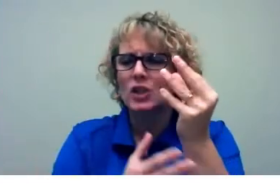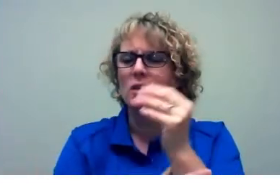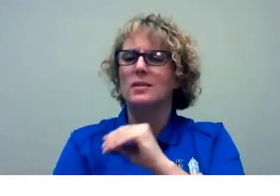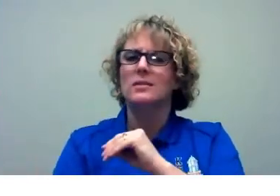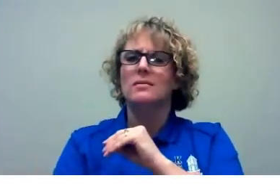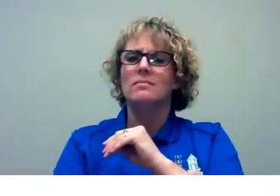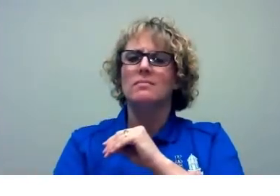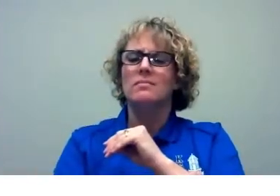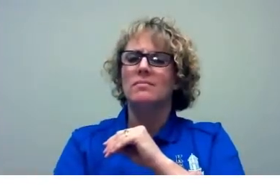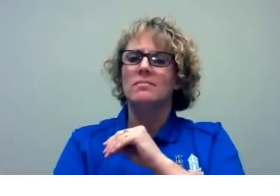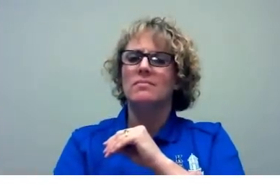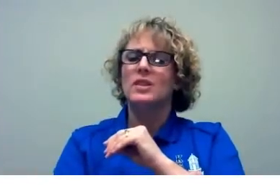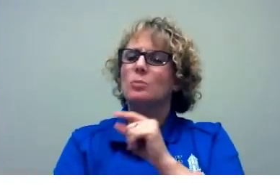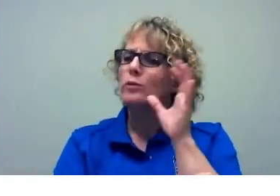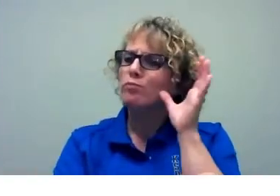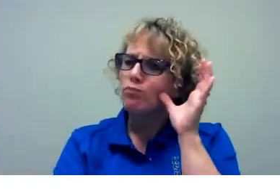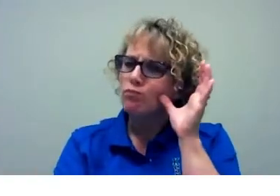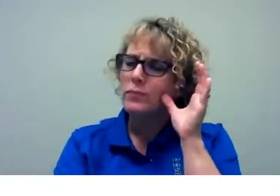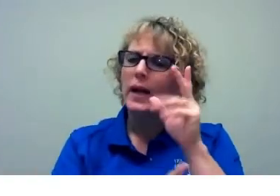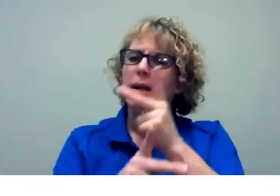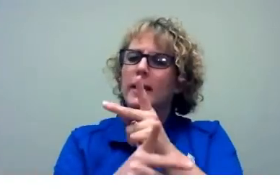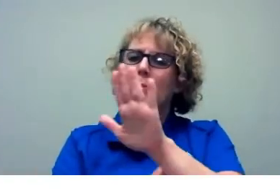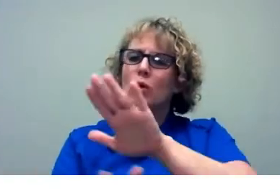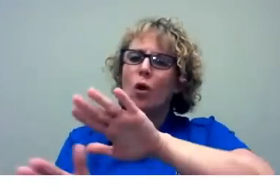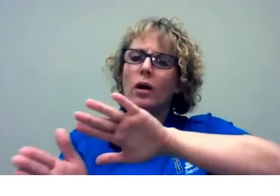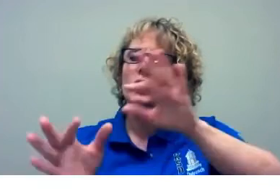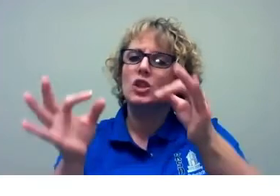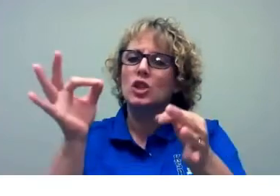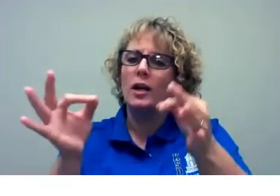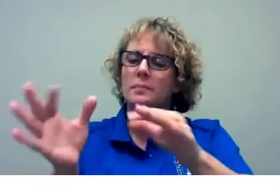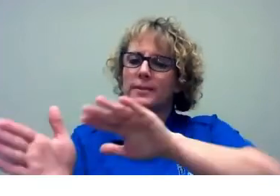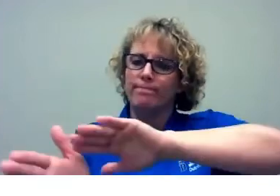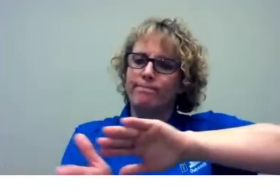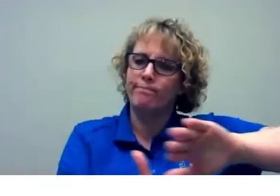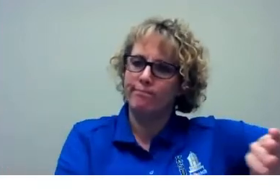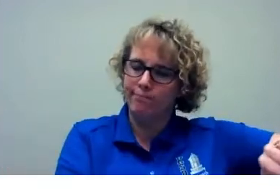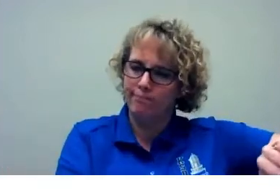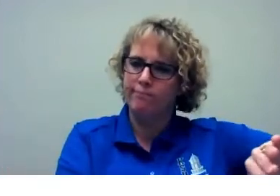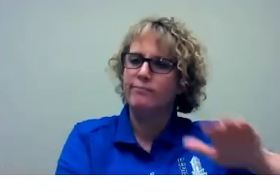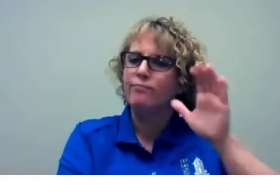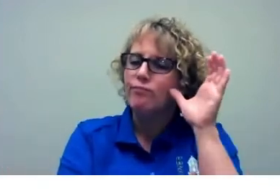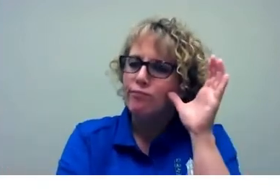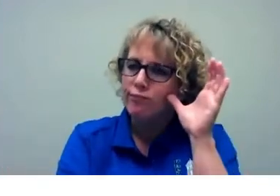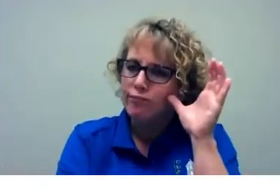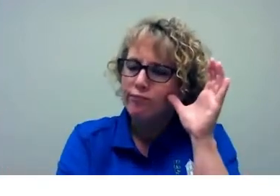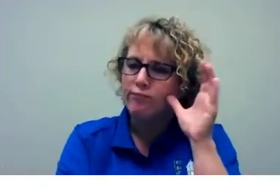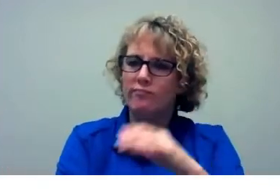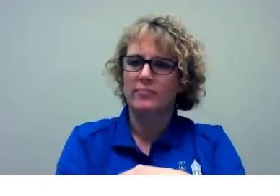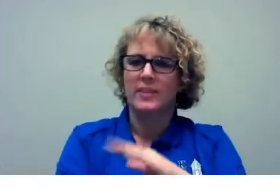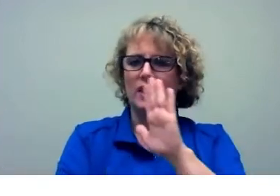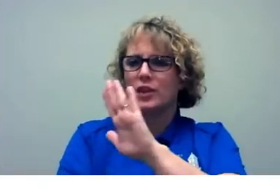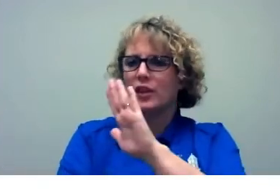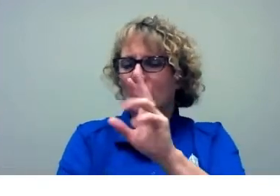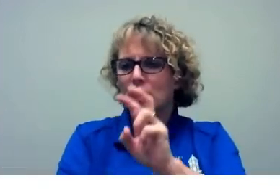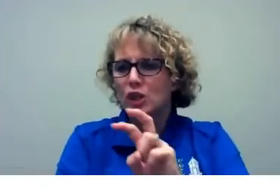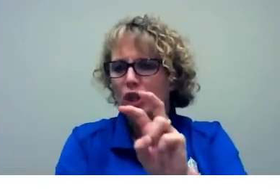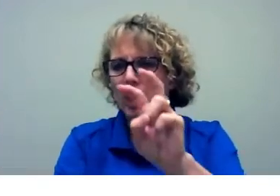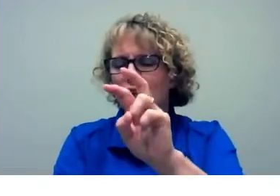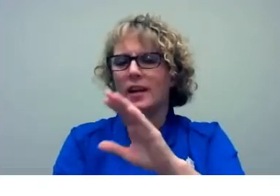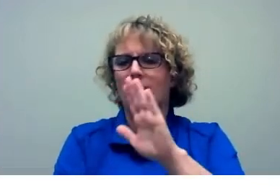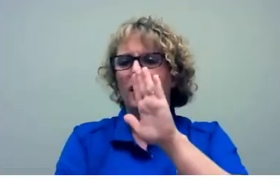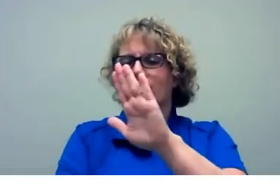information, their decisions, and try to keep your judgments to the side and